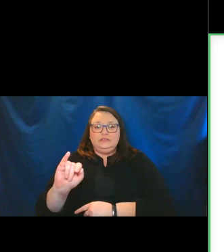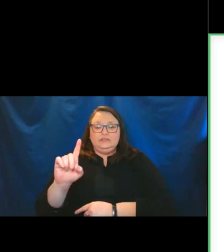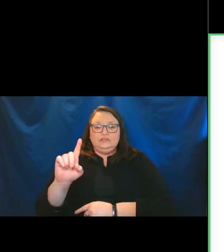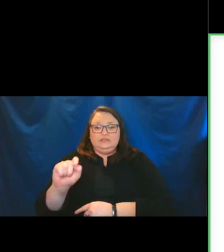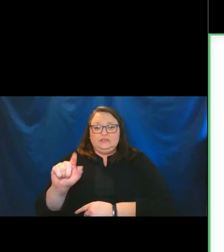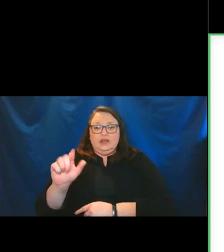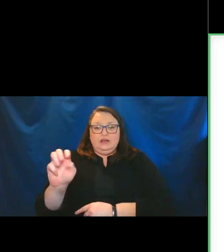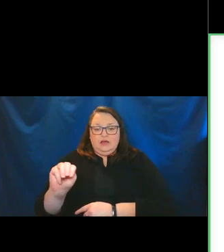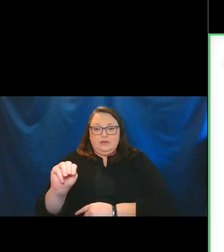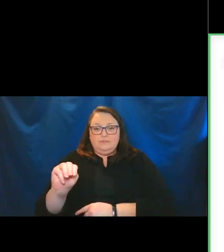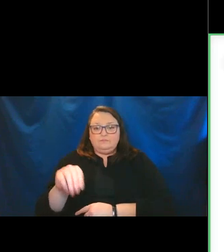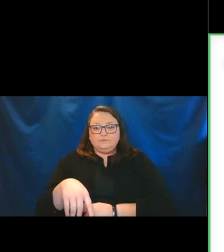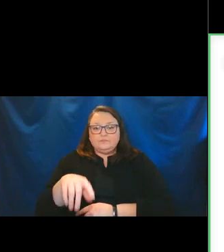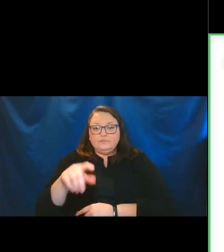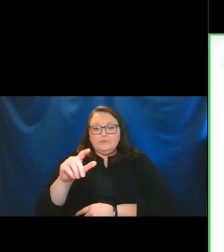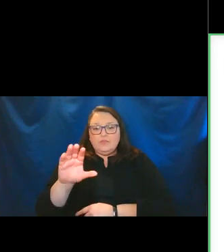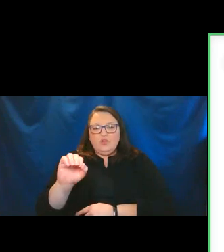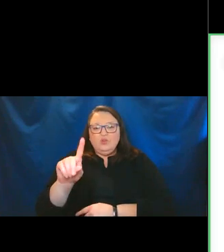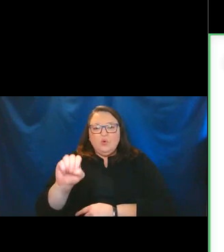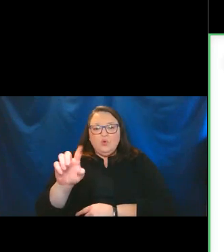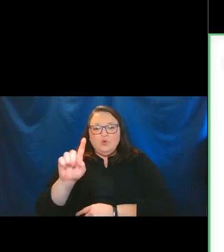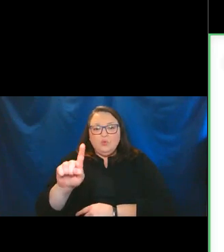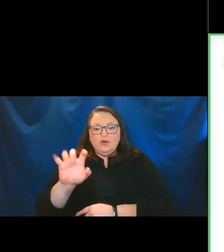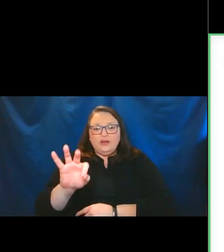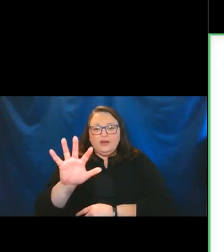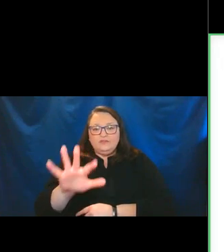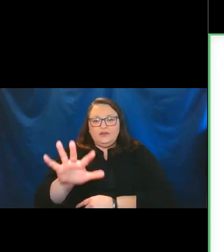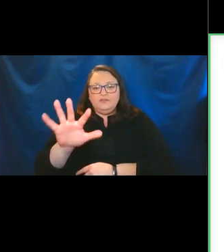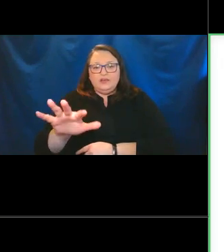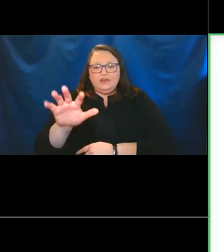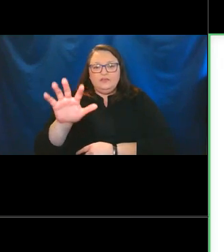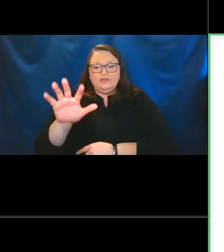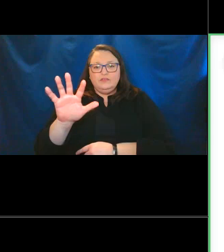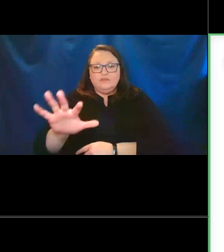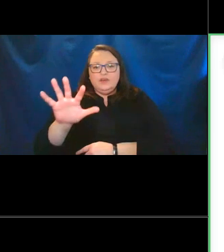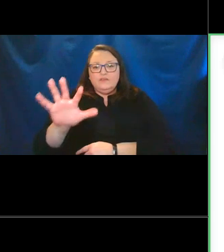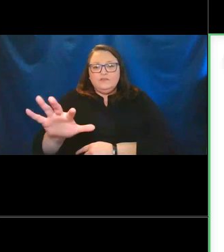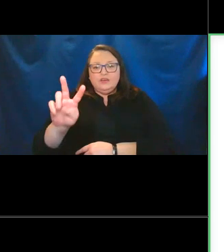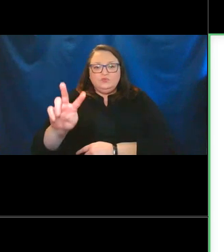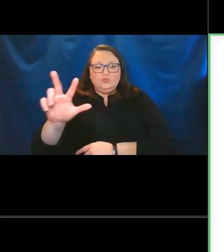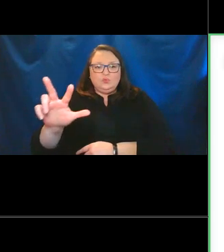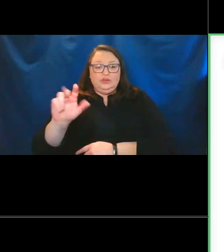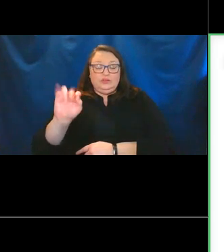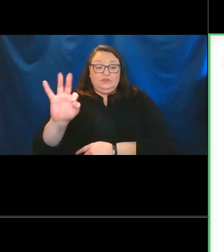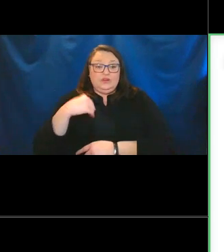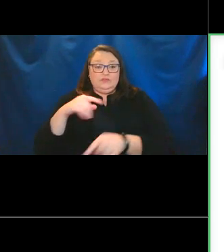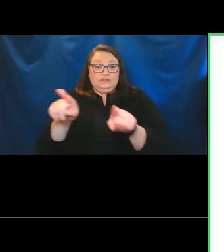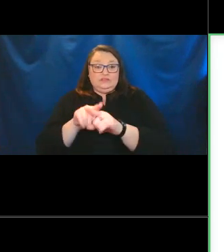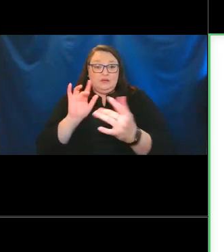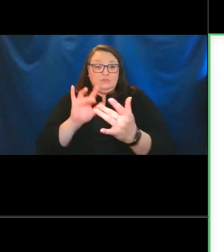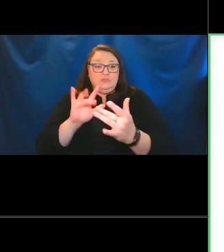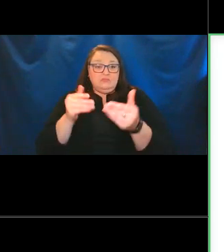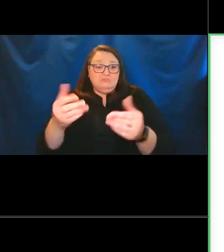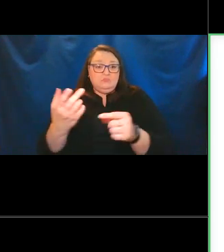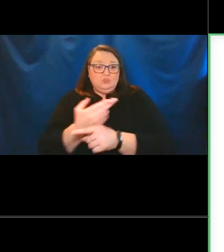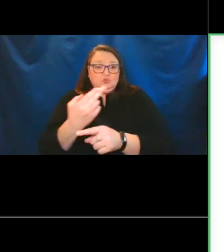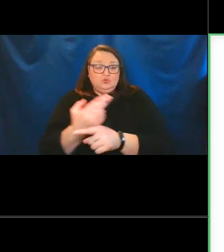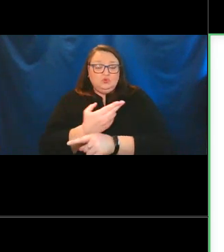1955-5523. It's the same link you were using before. If you still have that, you can use it. I don't know if anyone's joined,